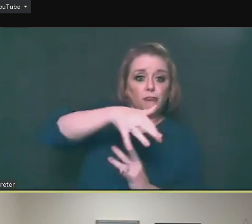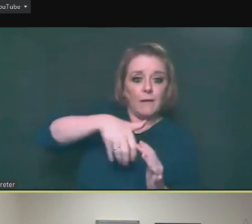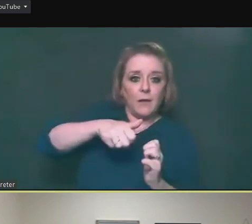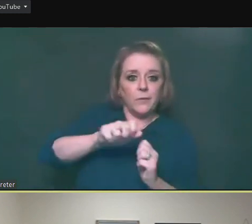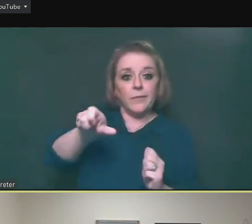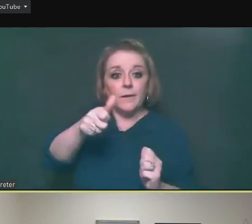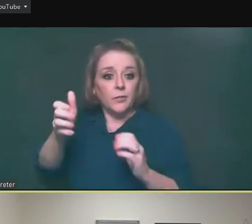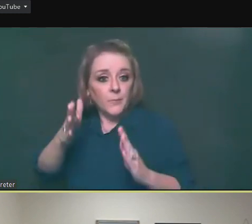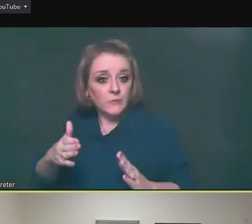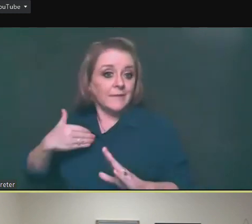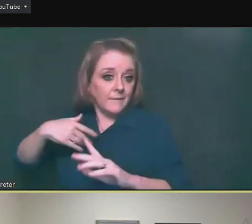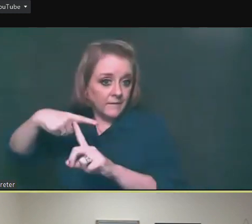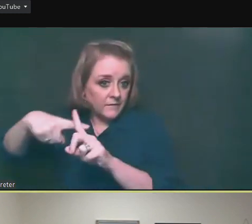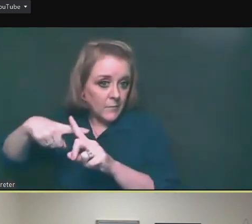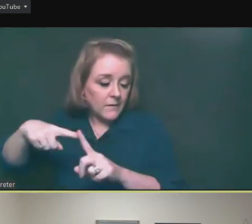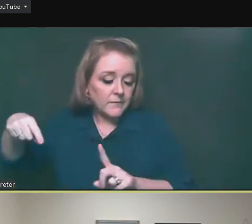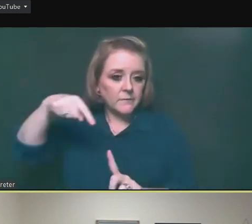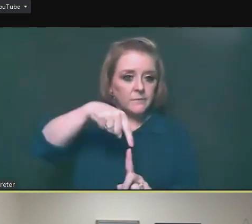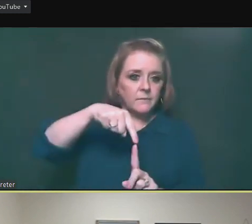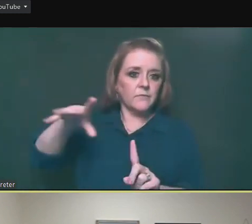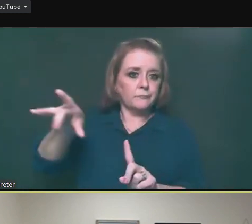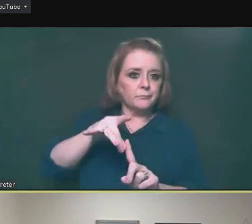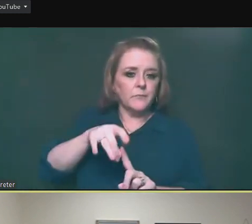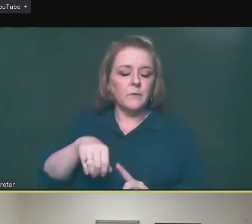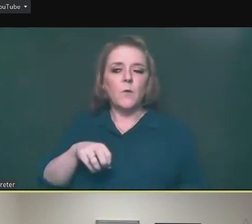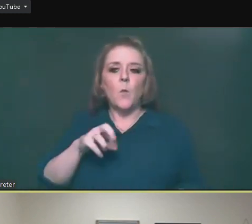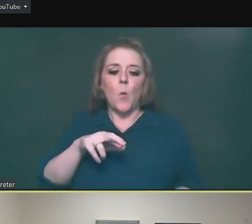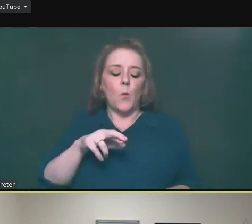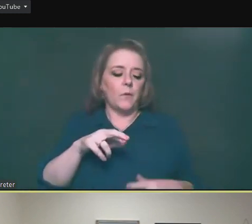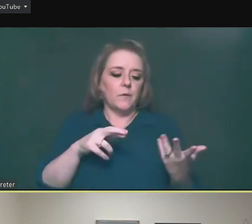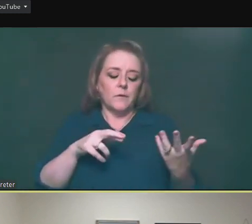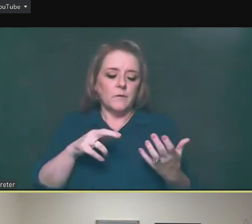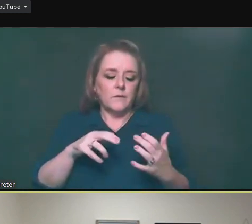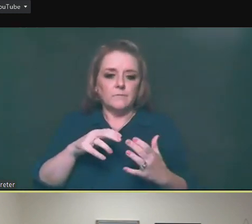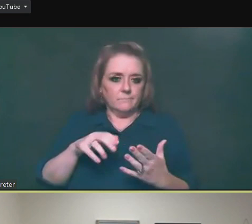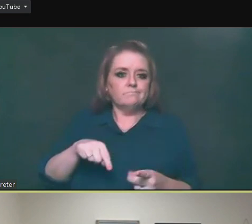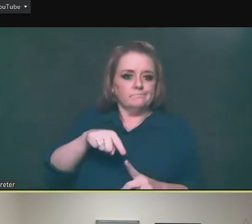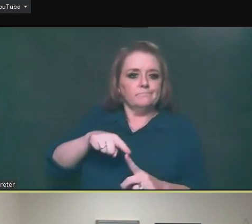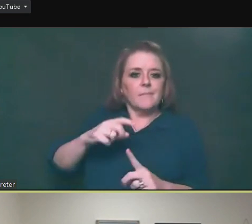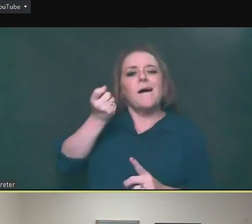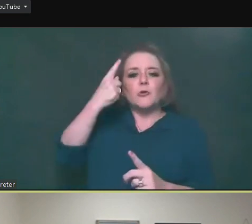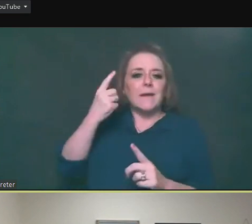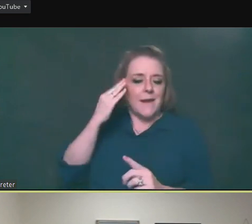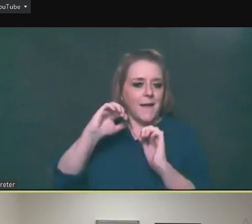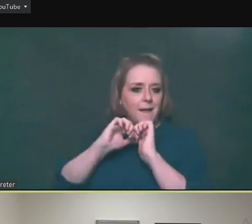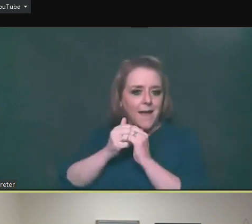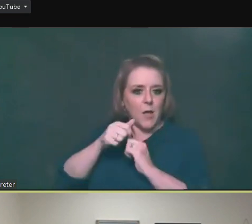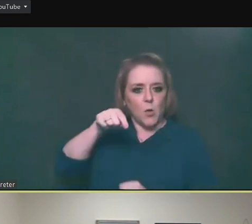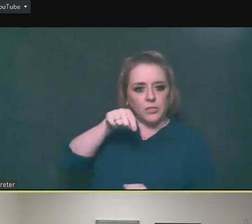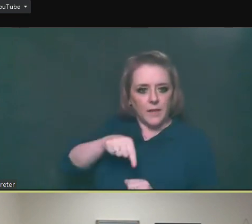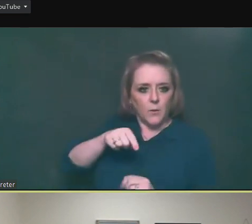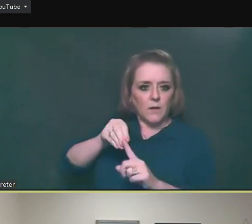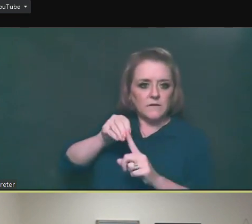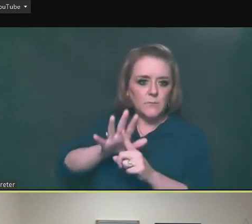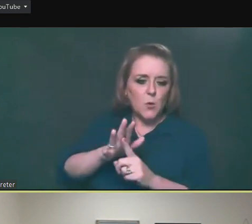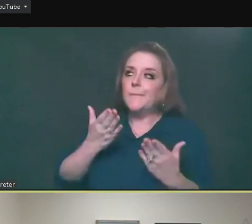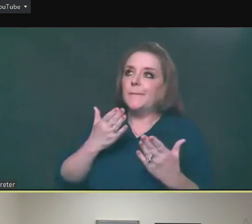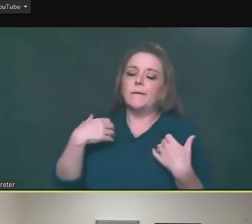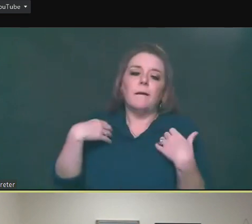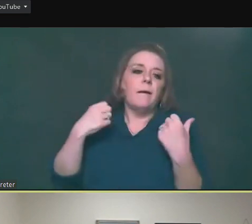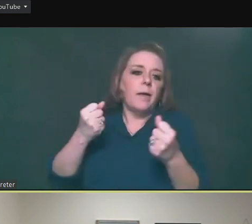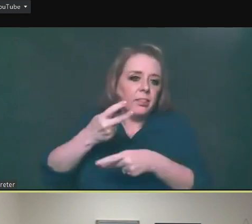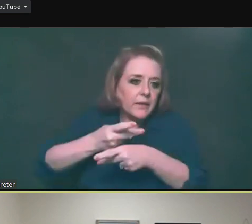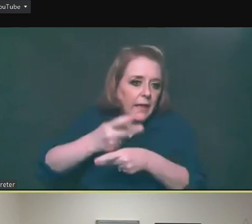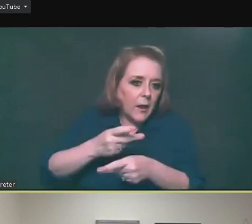or someone that would have been likely to possibly have been exposed, such as a healthcare worker. We have